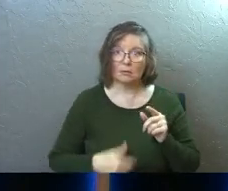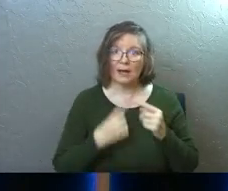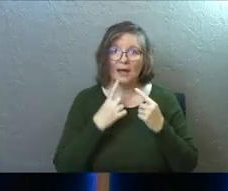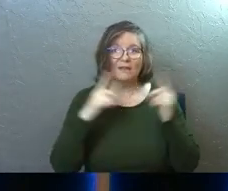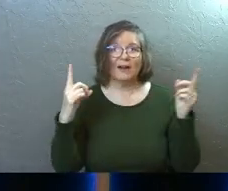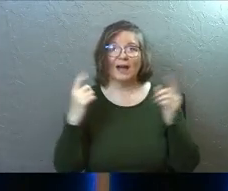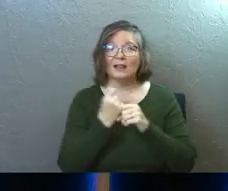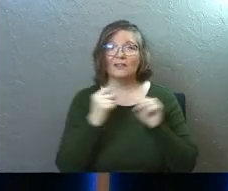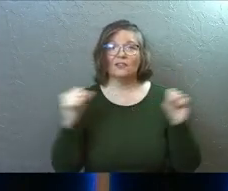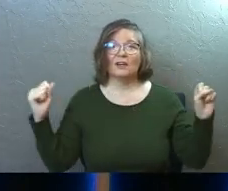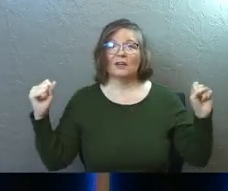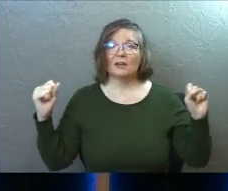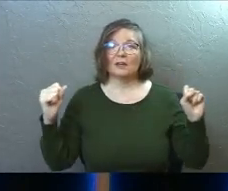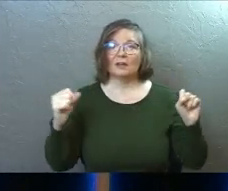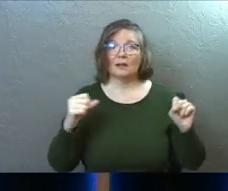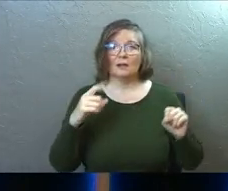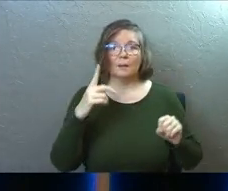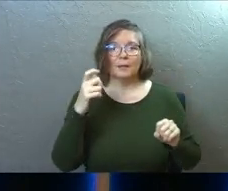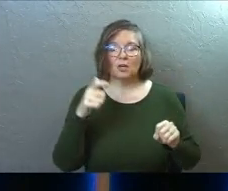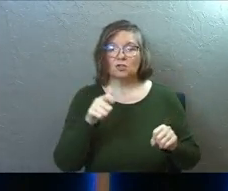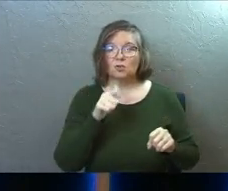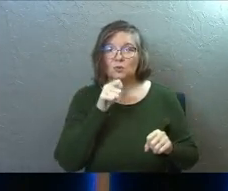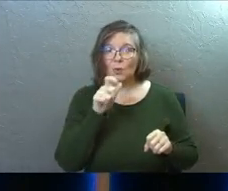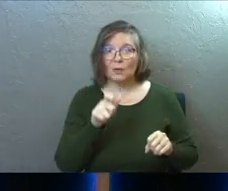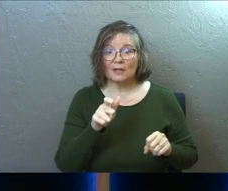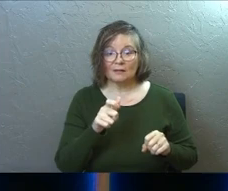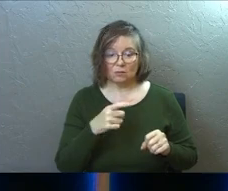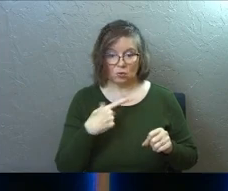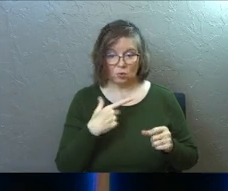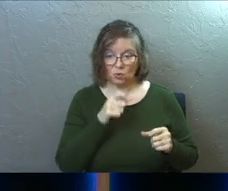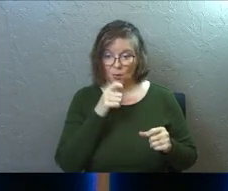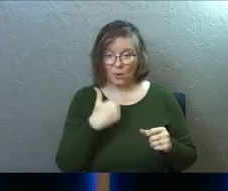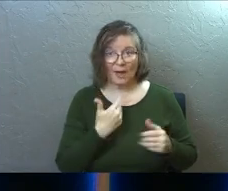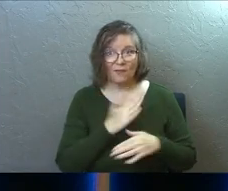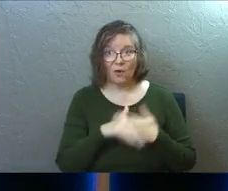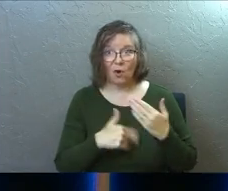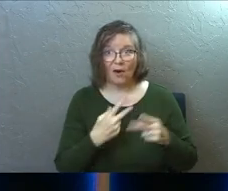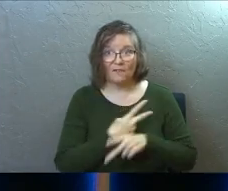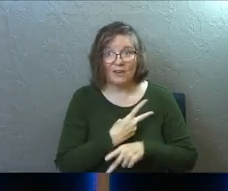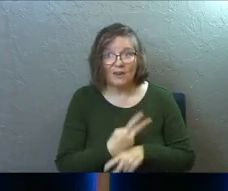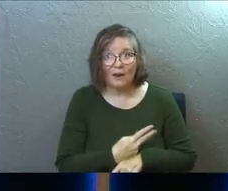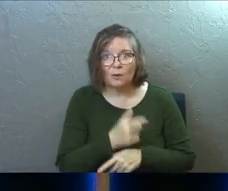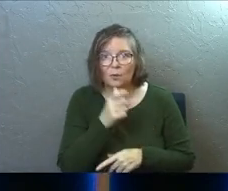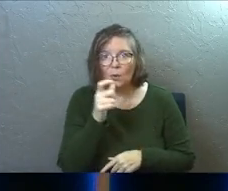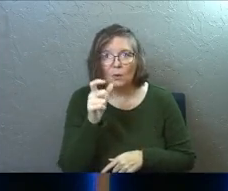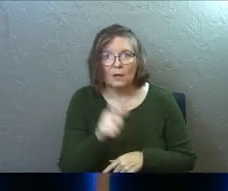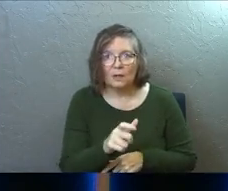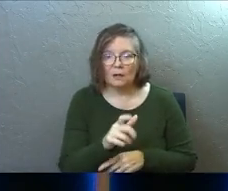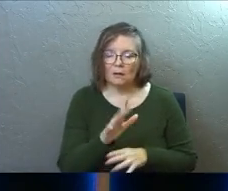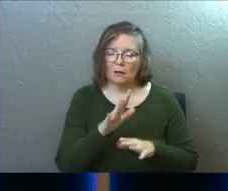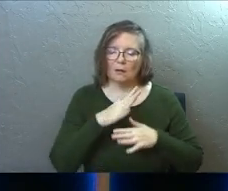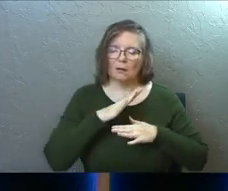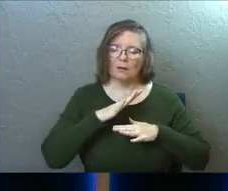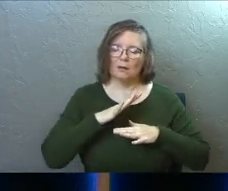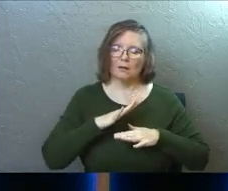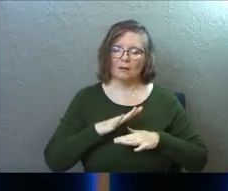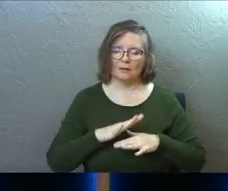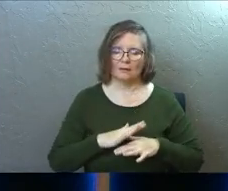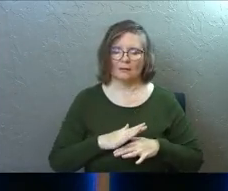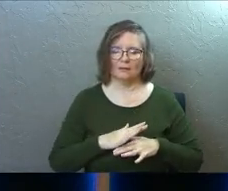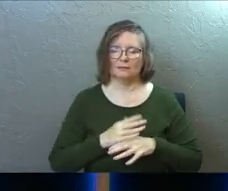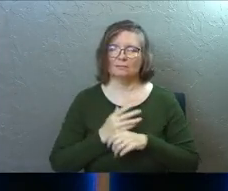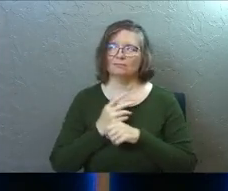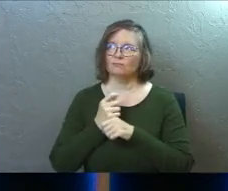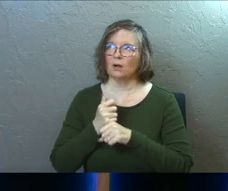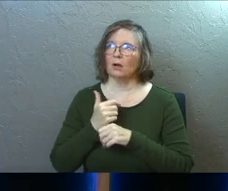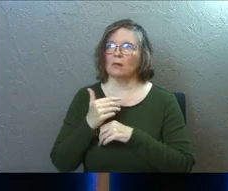who's got it all figured out and you don't need anything else. That's actually burdensome to you. That's actually been weighing you down and